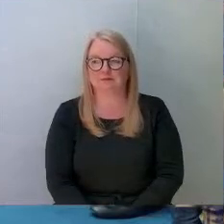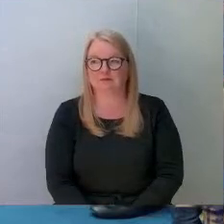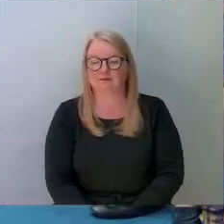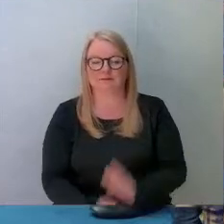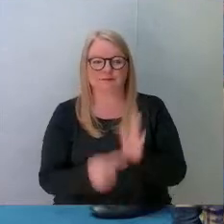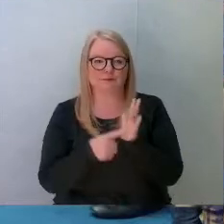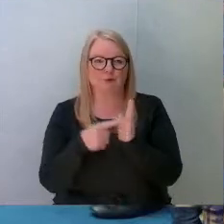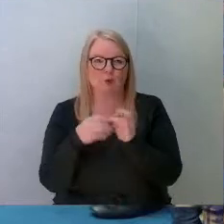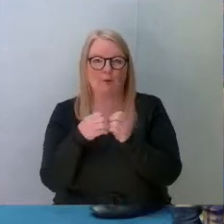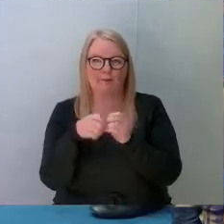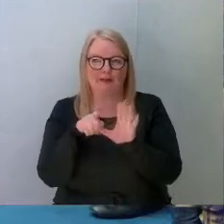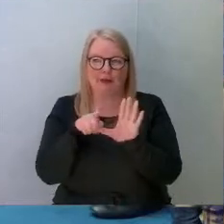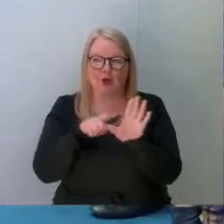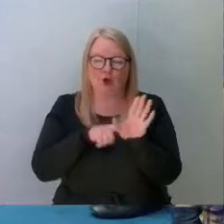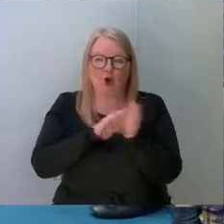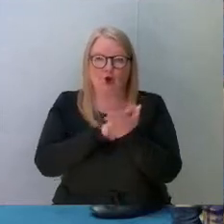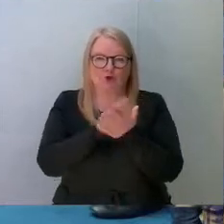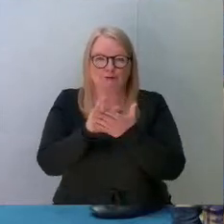Toby Hurst.